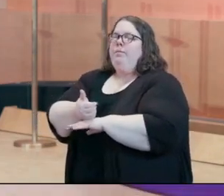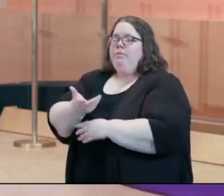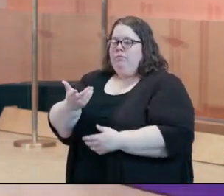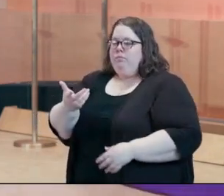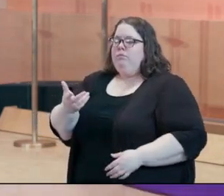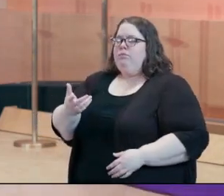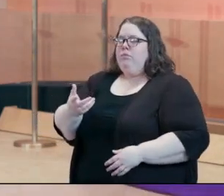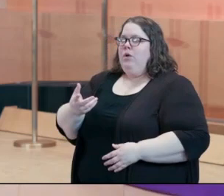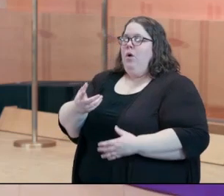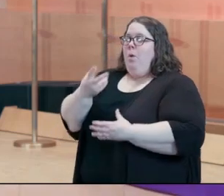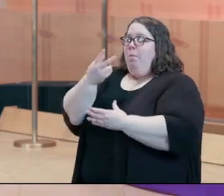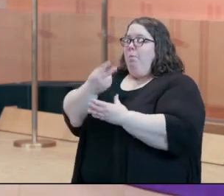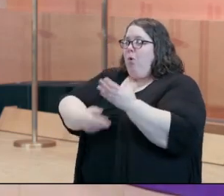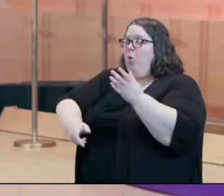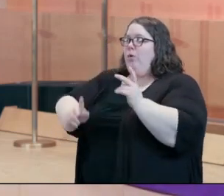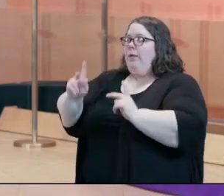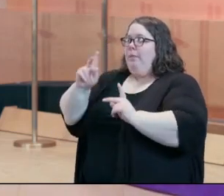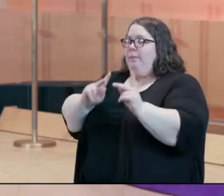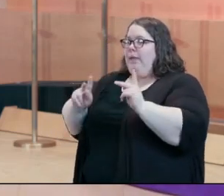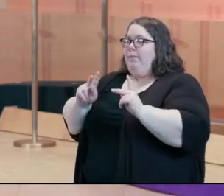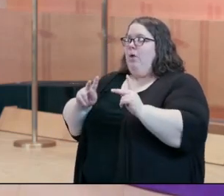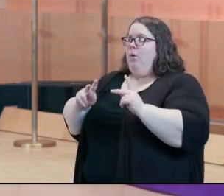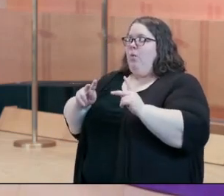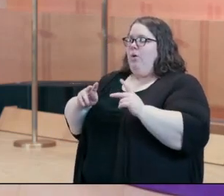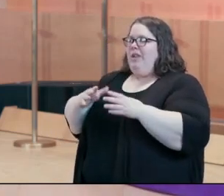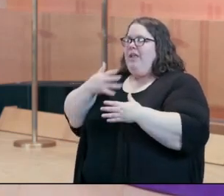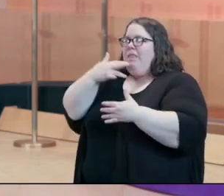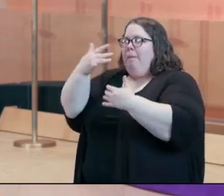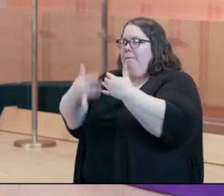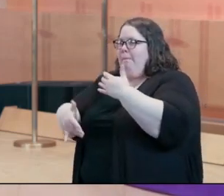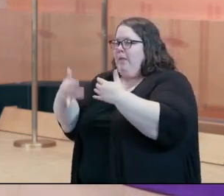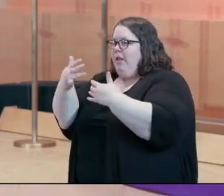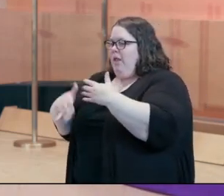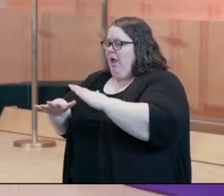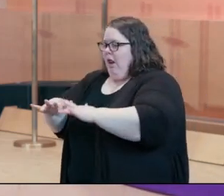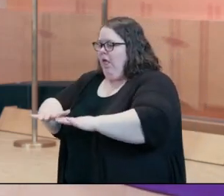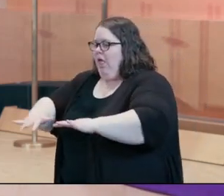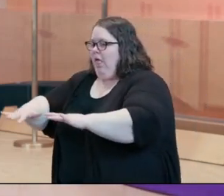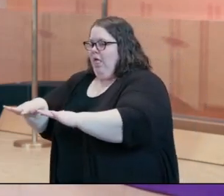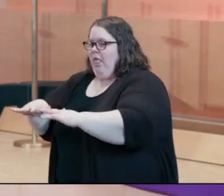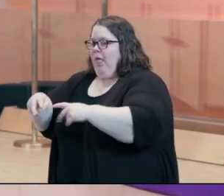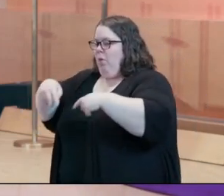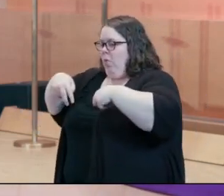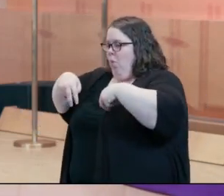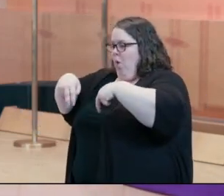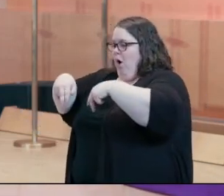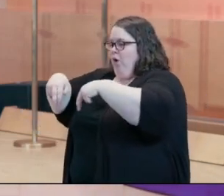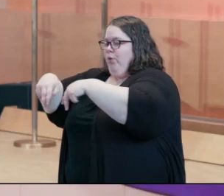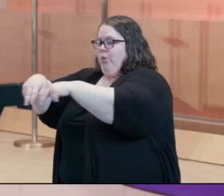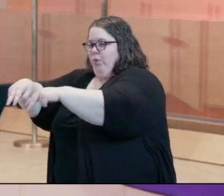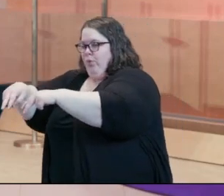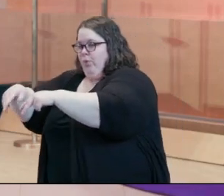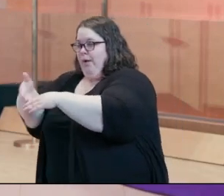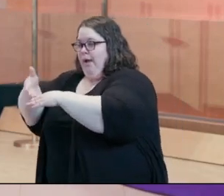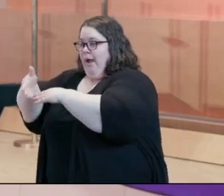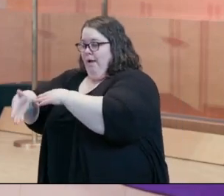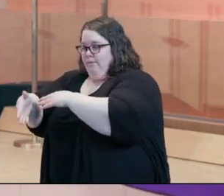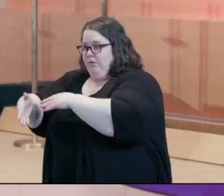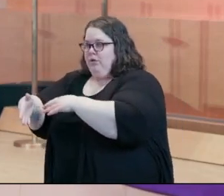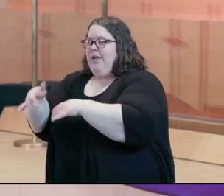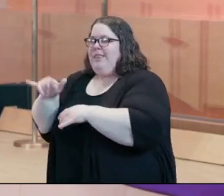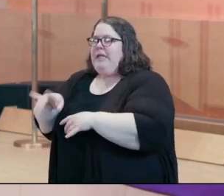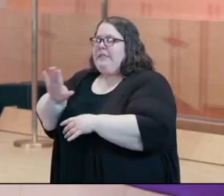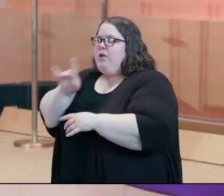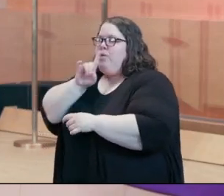through the blood of those animals. And in doing so, both parties were saying, if I break the